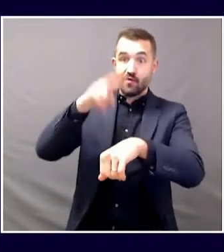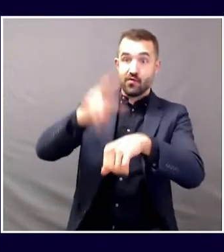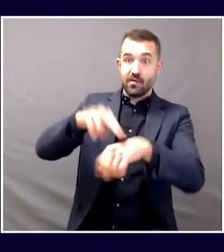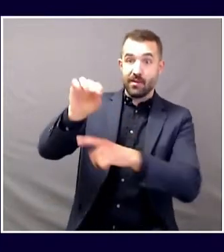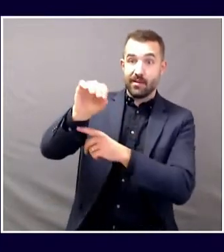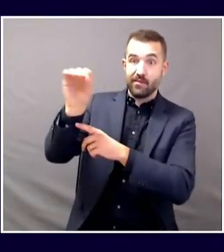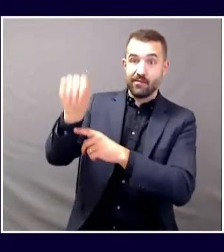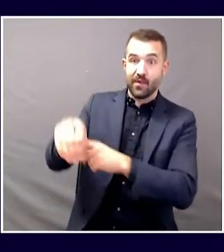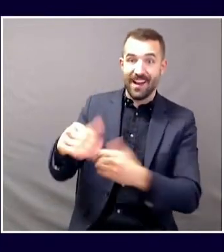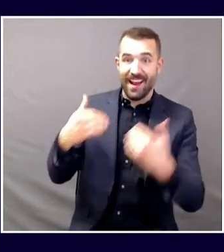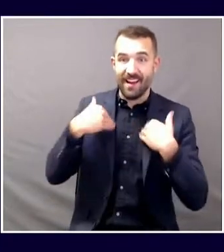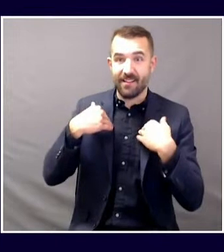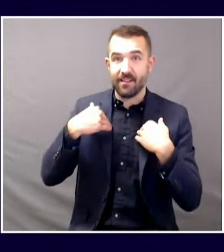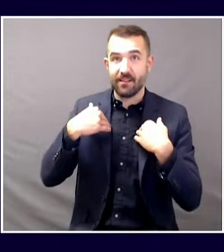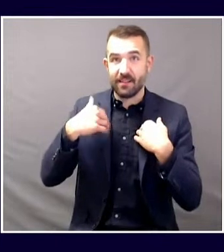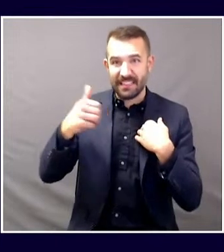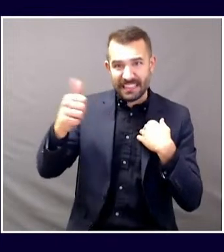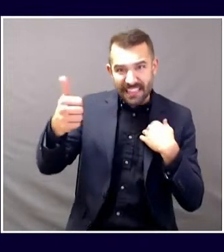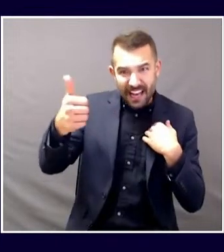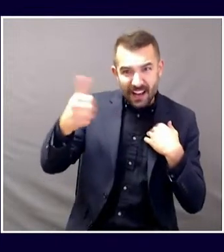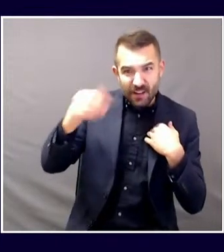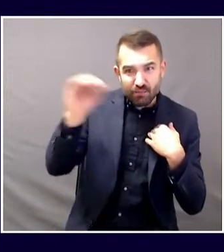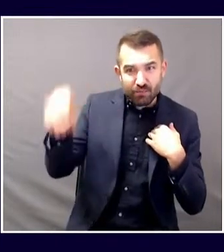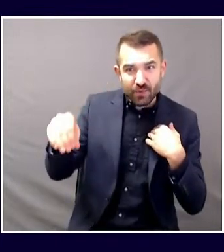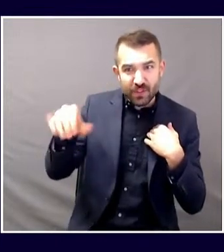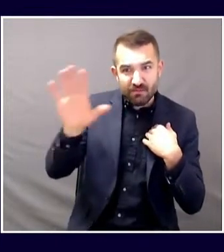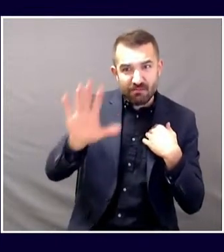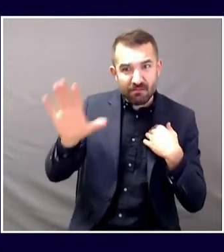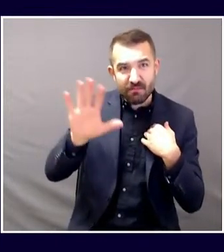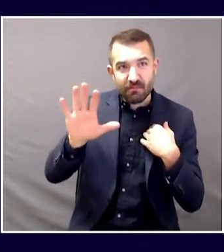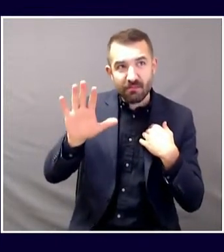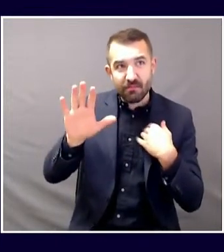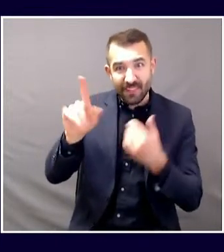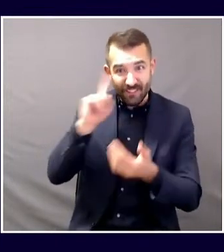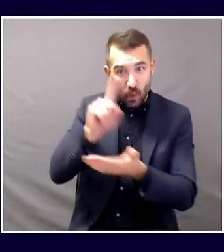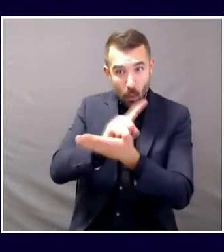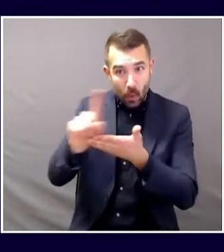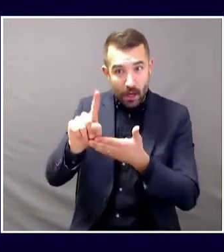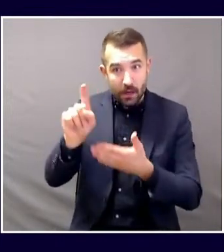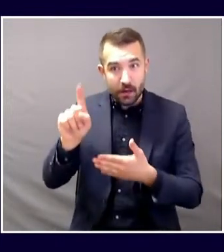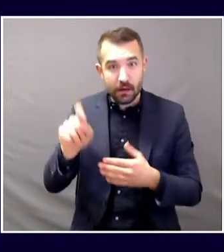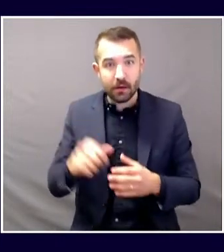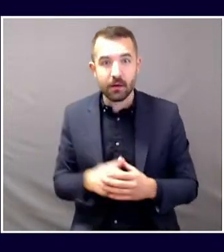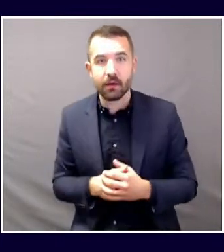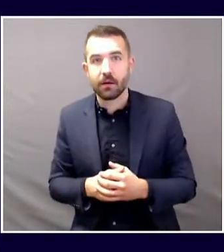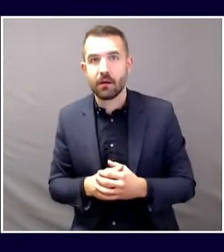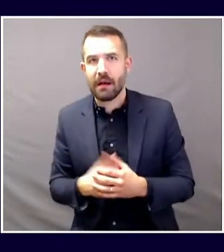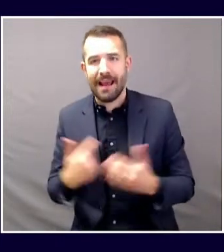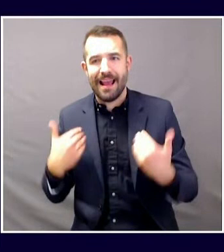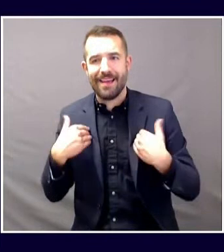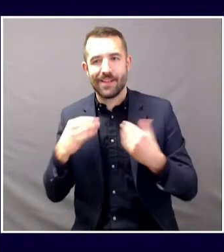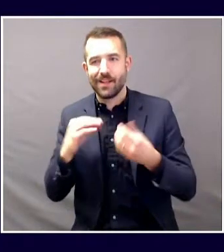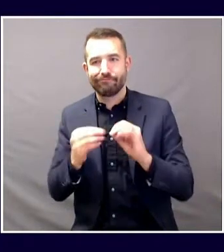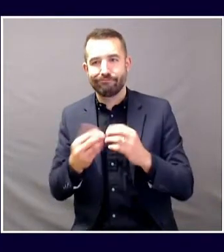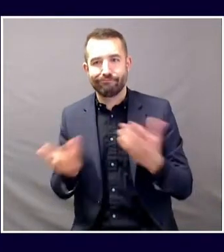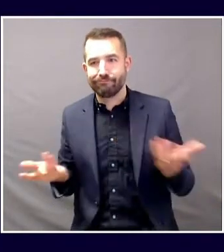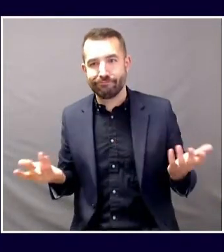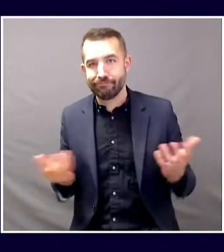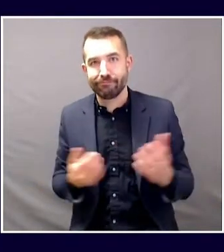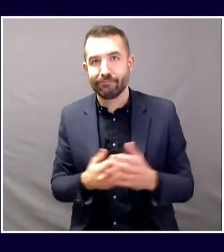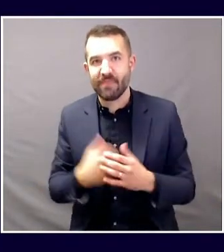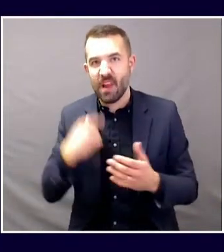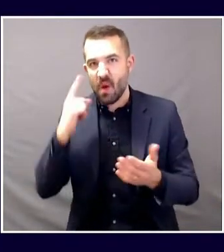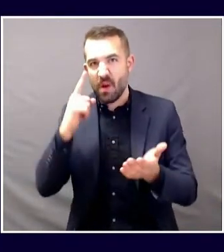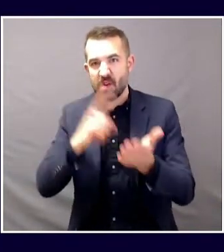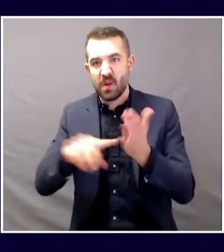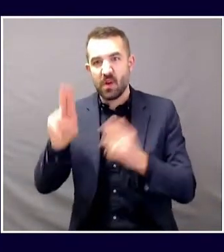correct? I don't have it in front of me, Amy, but I can check on the US CDC website,